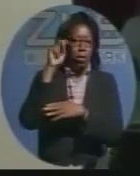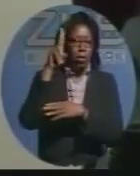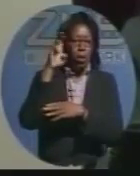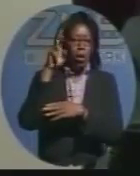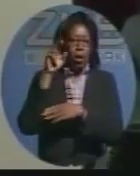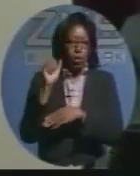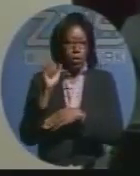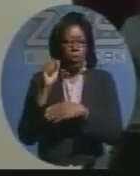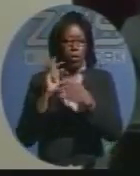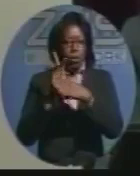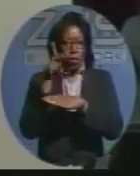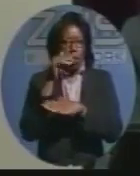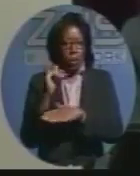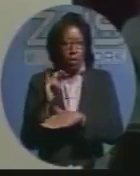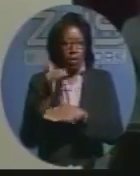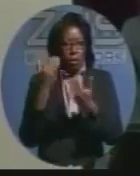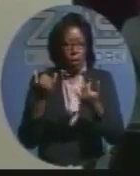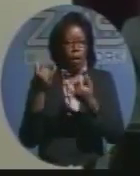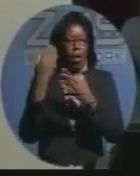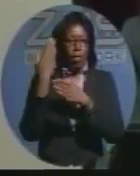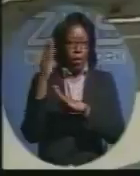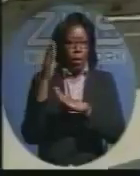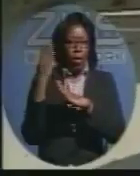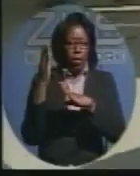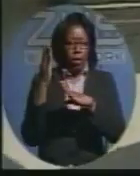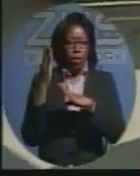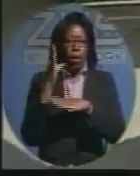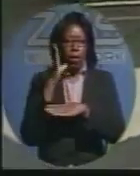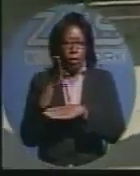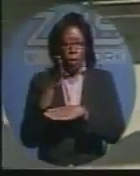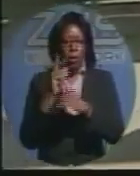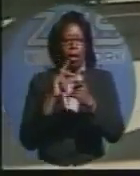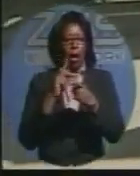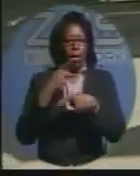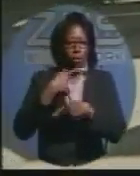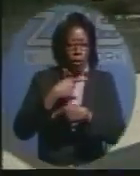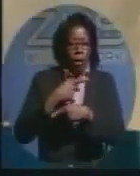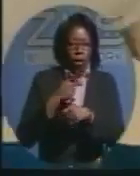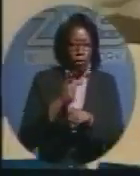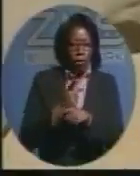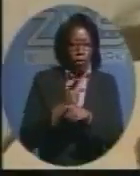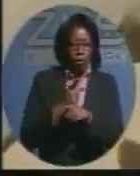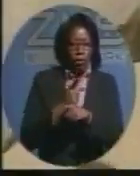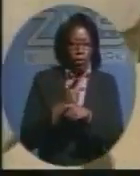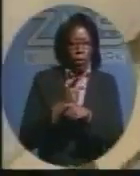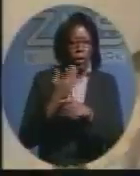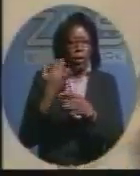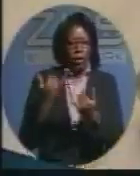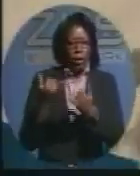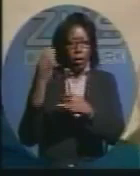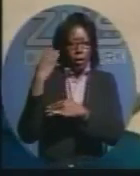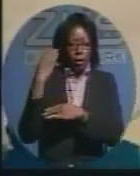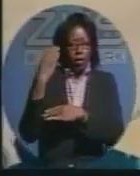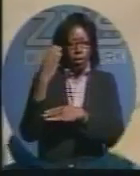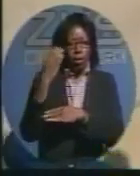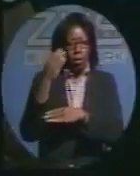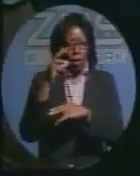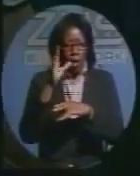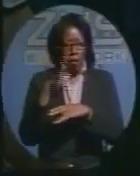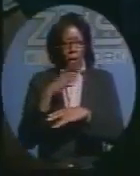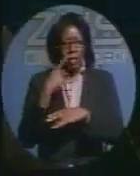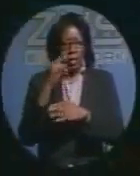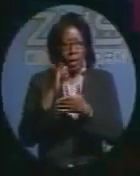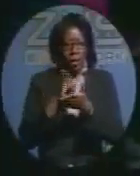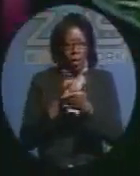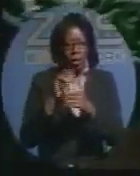can enhance the Bahamian agricultural product. Regarding industries, the BAIC chairman feels light industries can be the